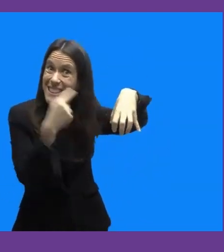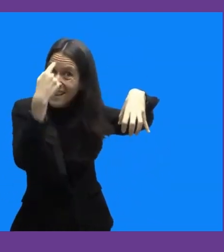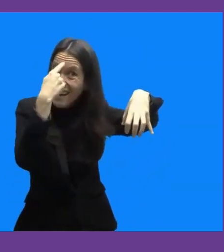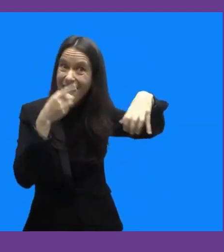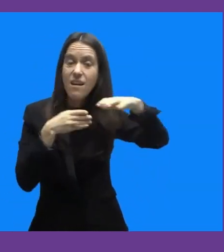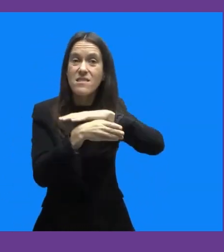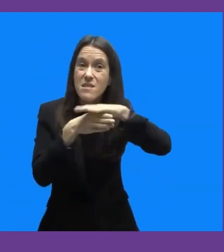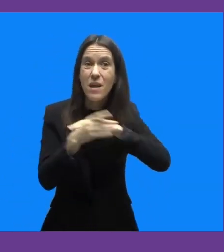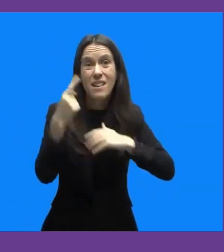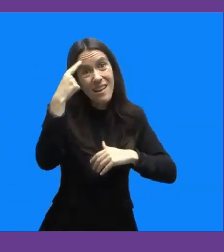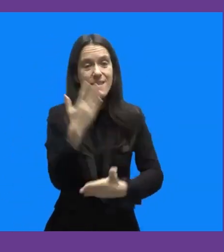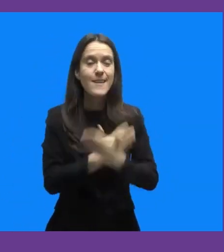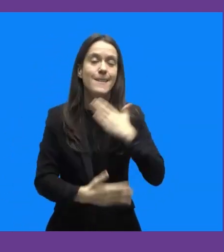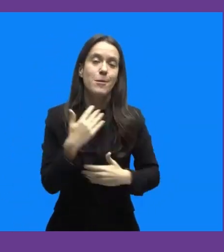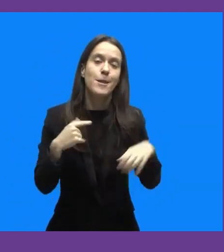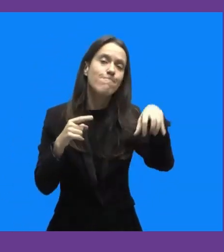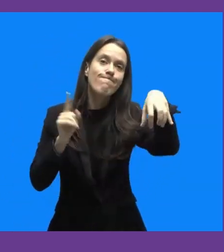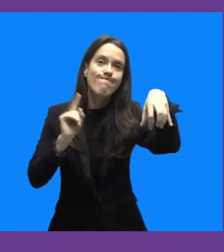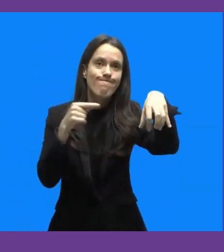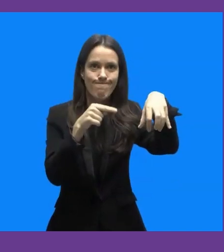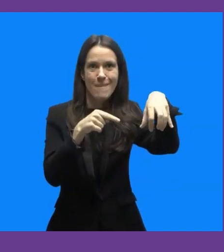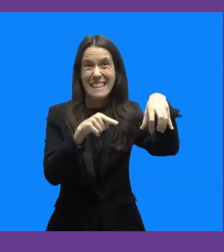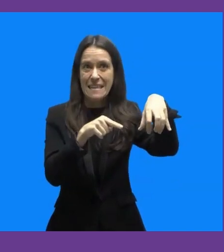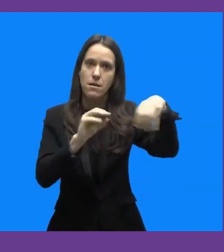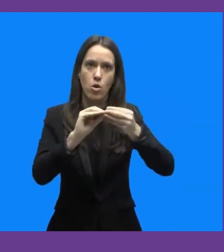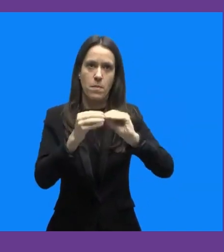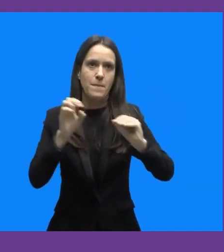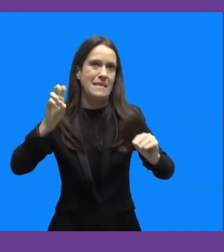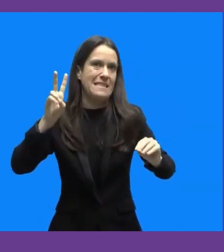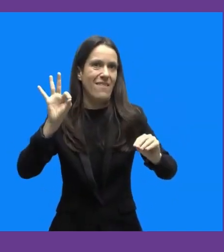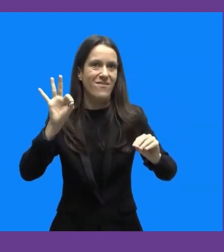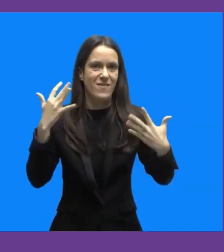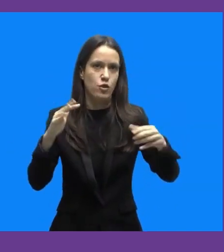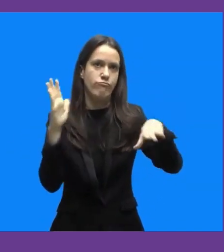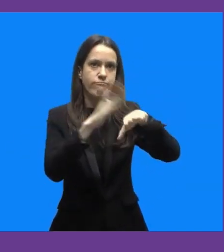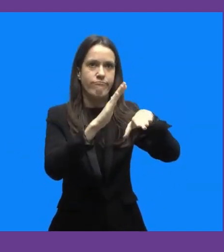our standards, leaders are people with disabilities on the standards work.